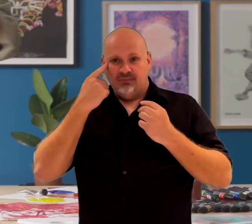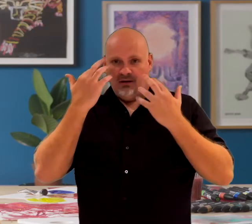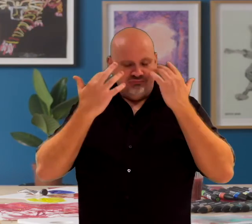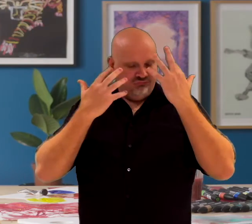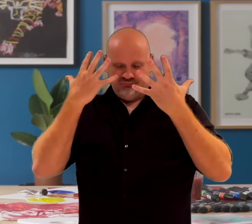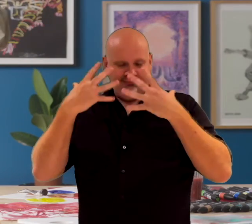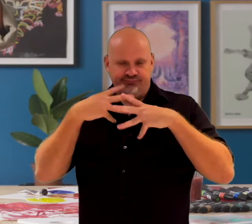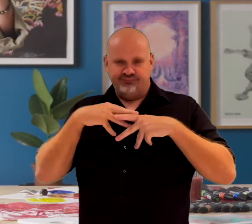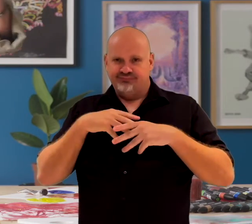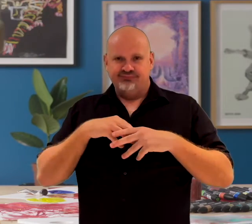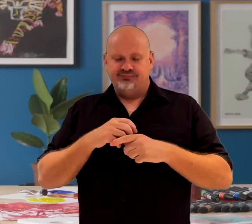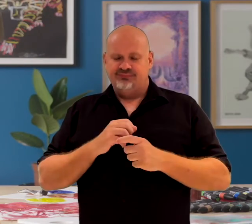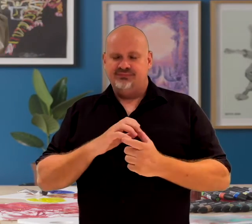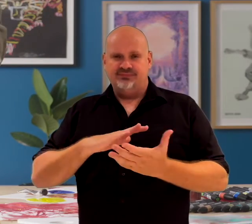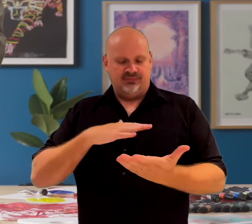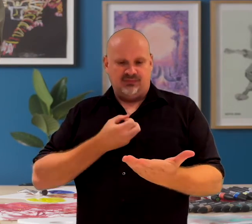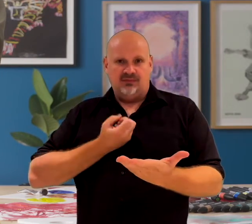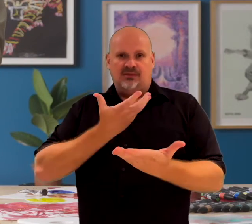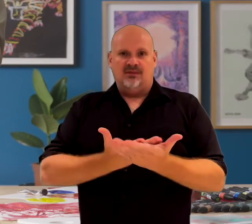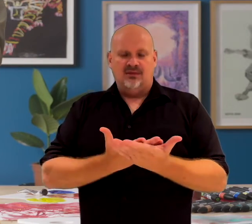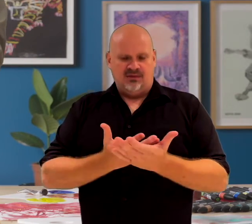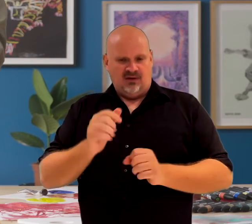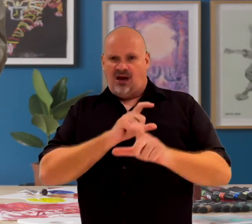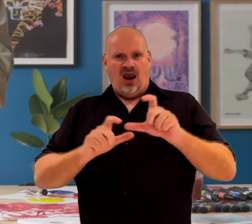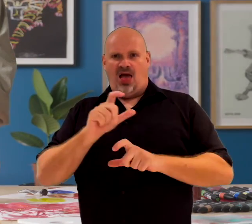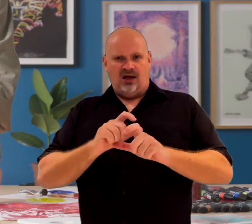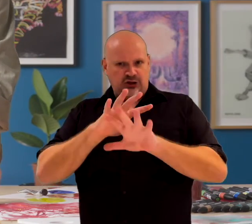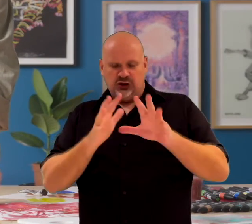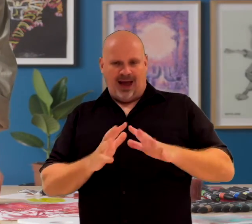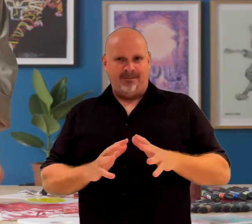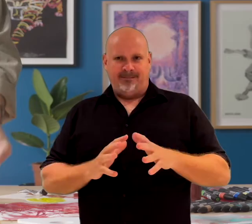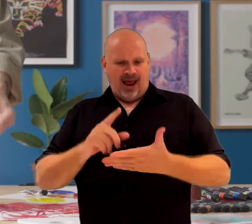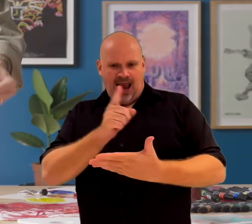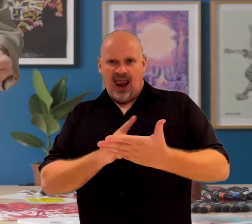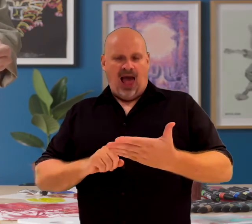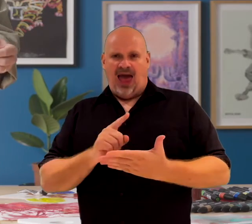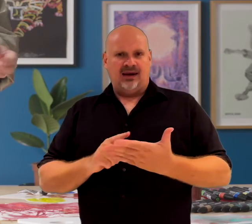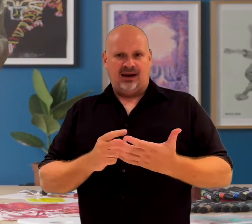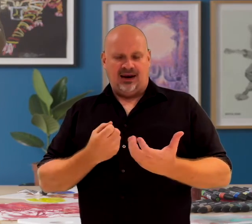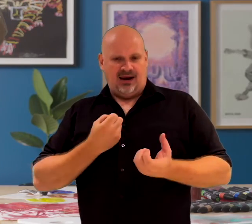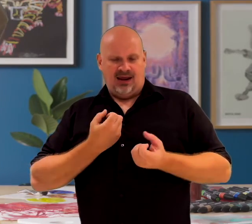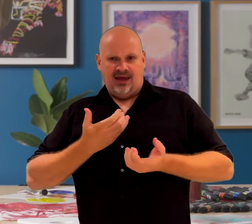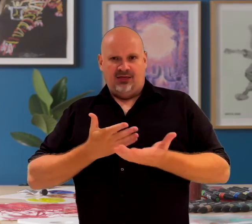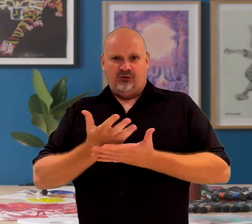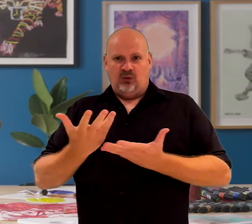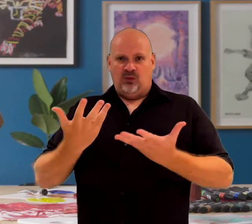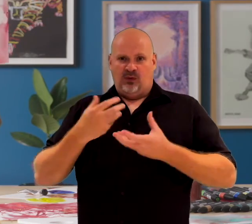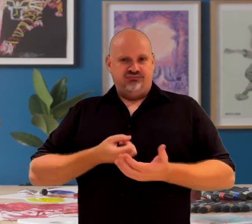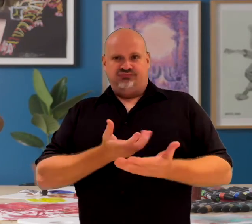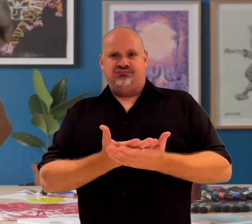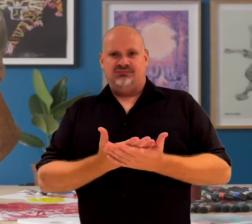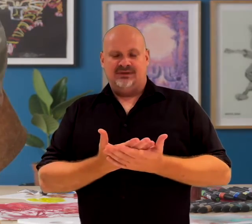the music I'm listening to. All of that somehow is translated onto these abstract colors and shapes and